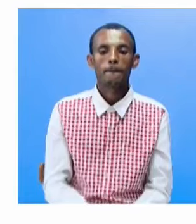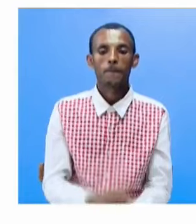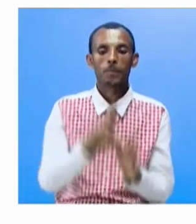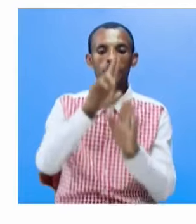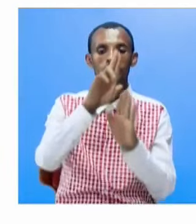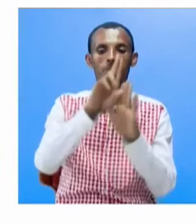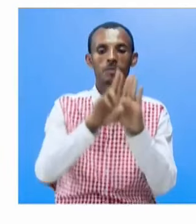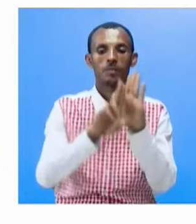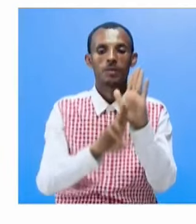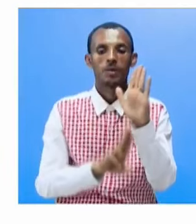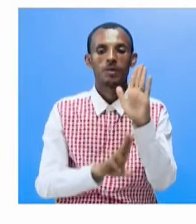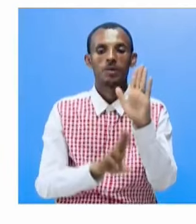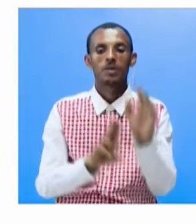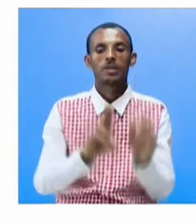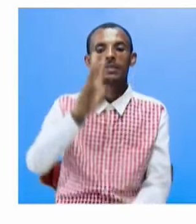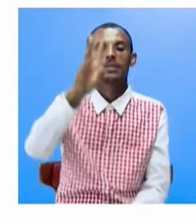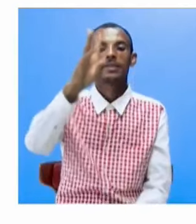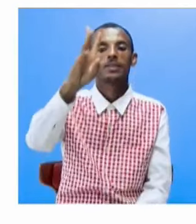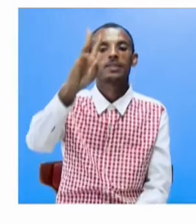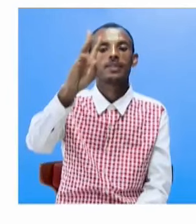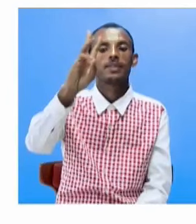Unit 6,